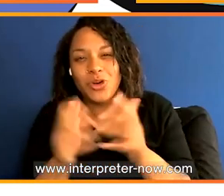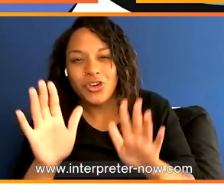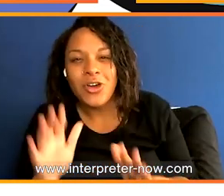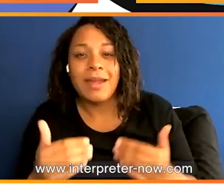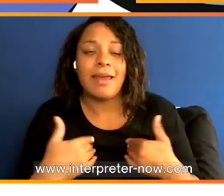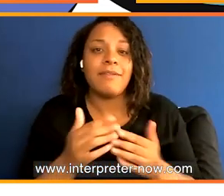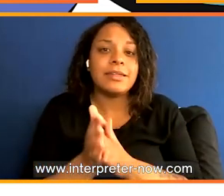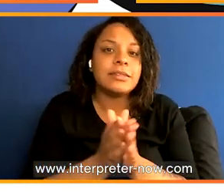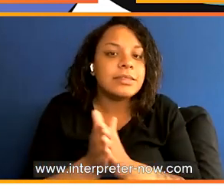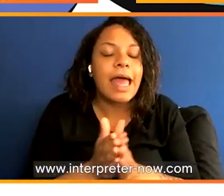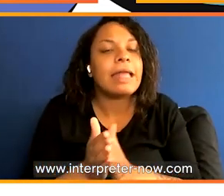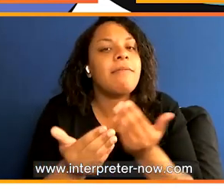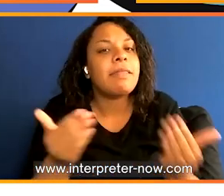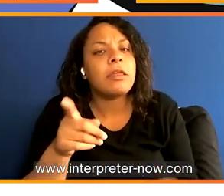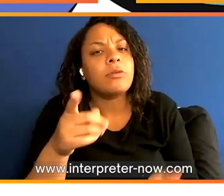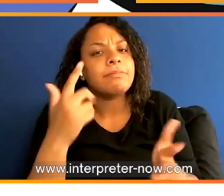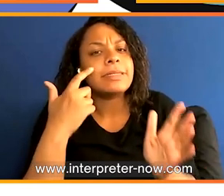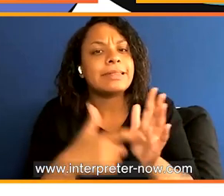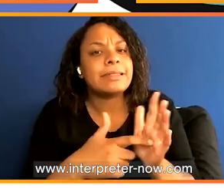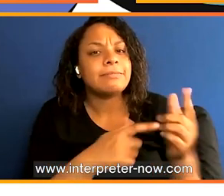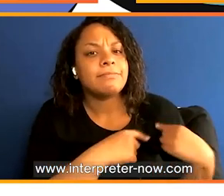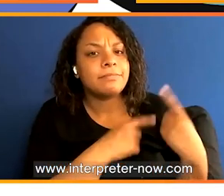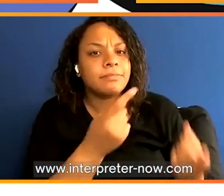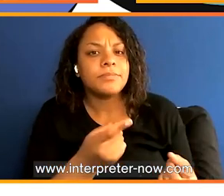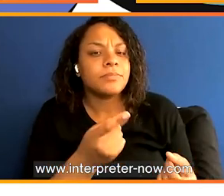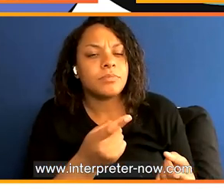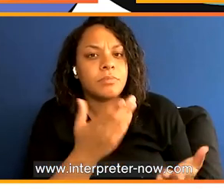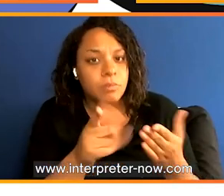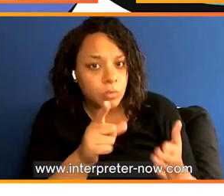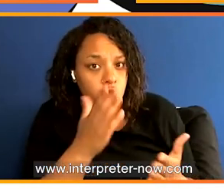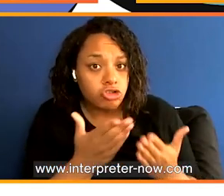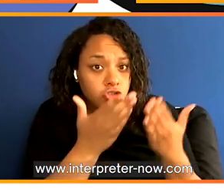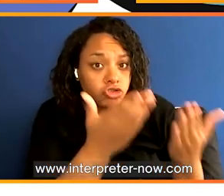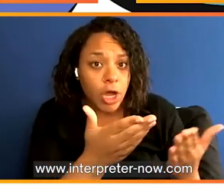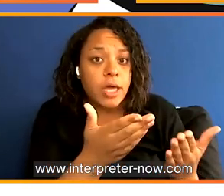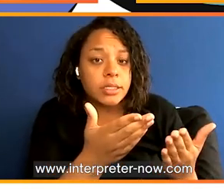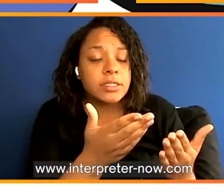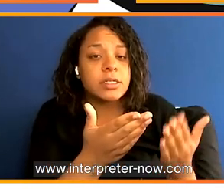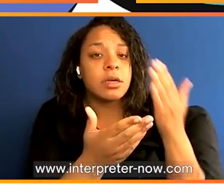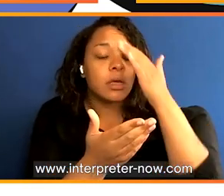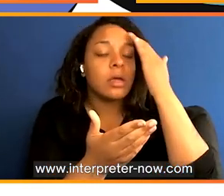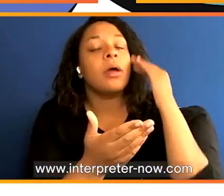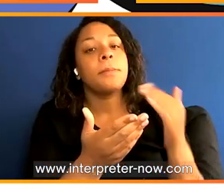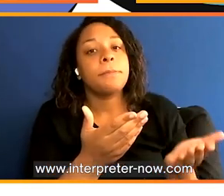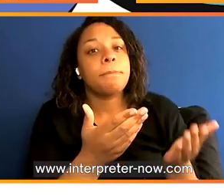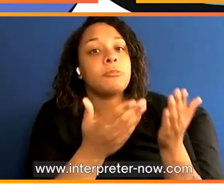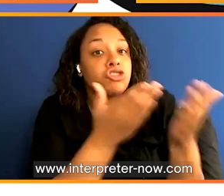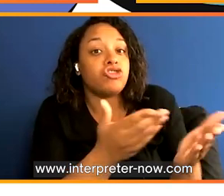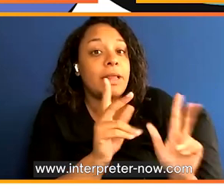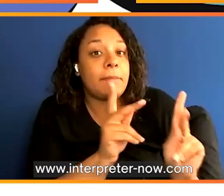still working through, okay, well, that's not working very well either. Are there incentives? Are there things that you have